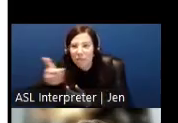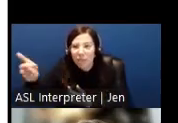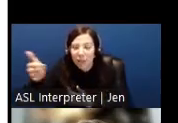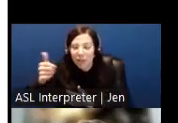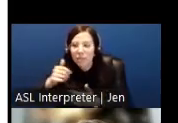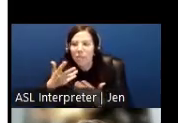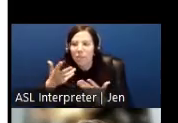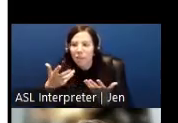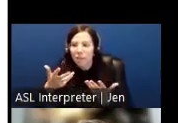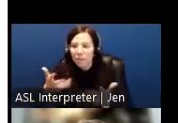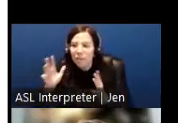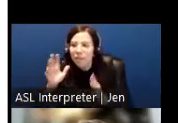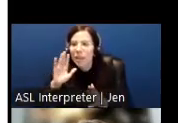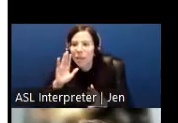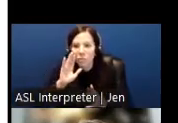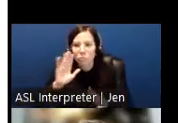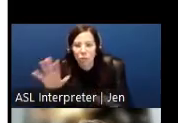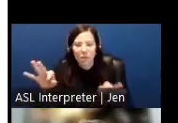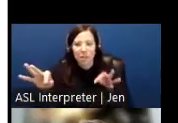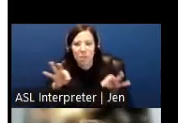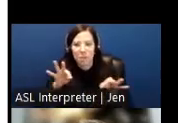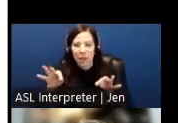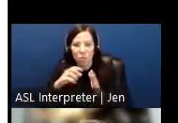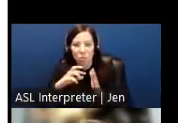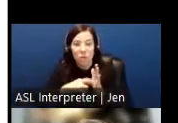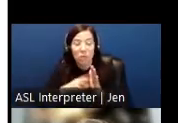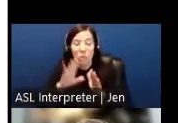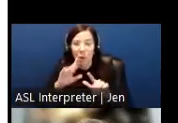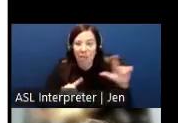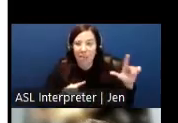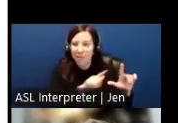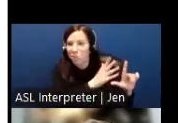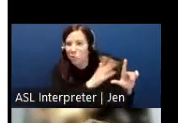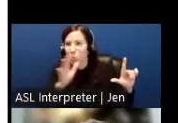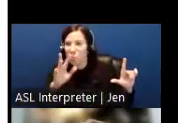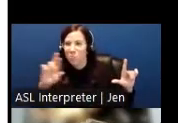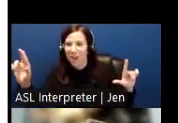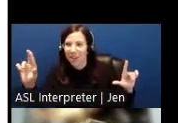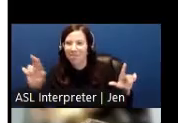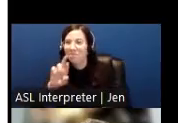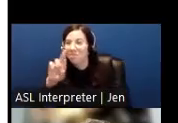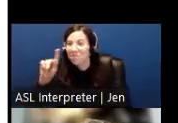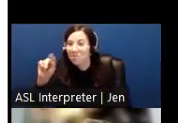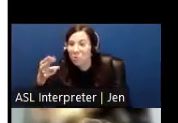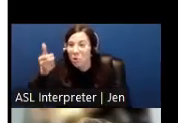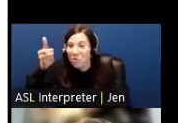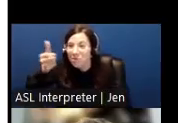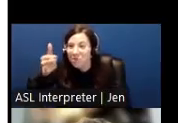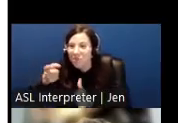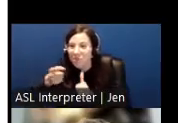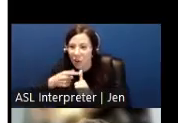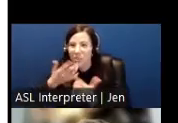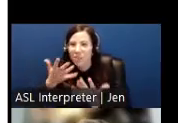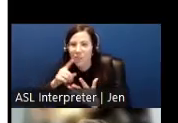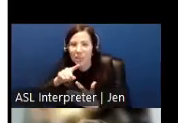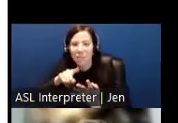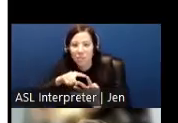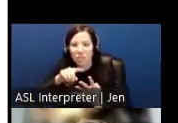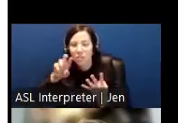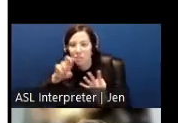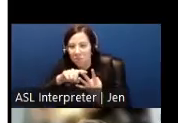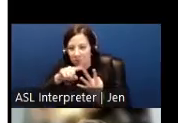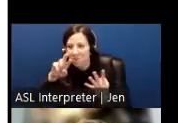give a lay of the land. So I'm going to go left to right on the screen and have Ruth introduce herself, then Ryan, then